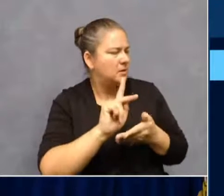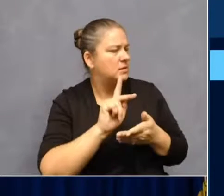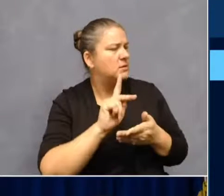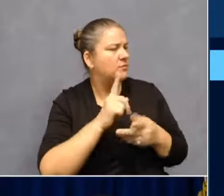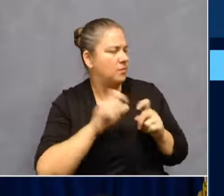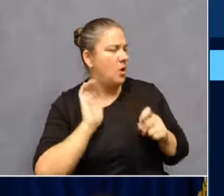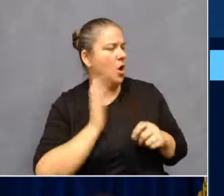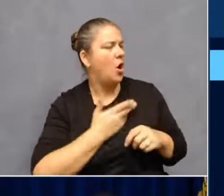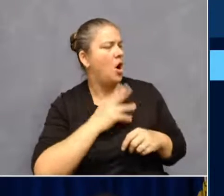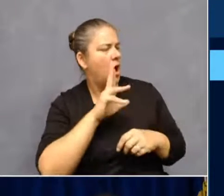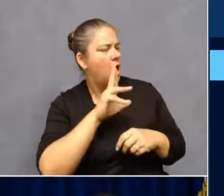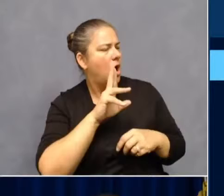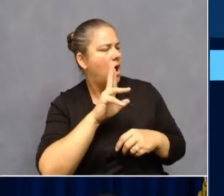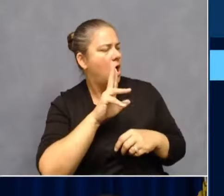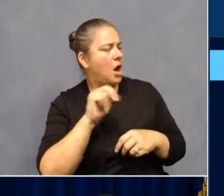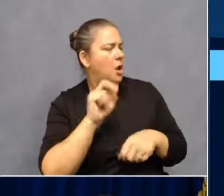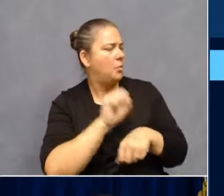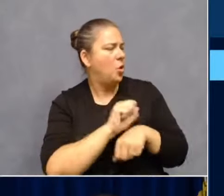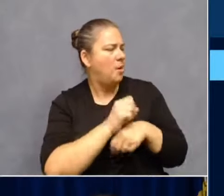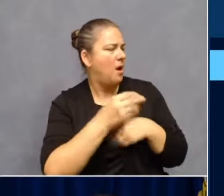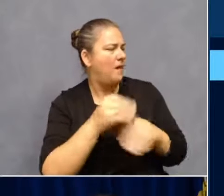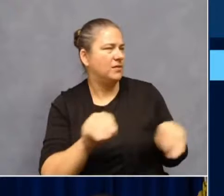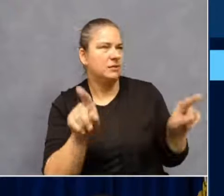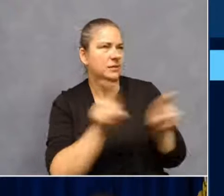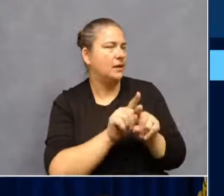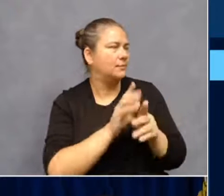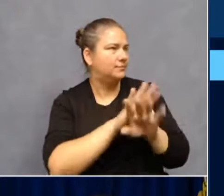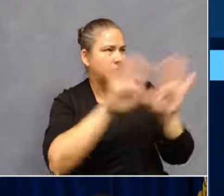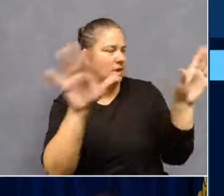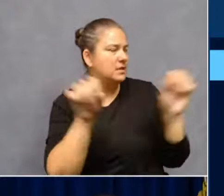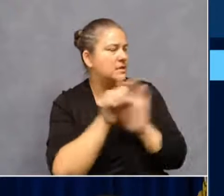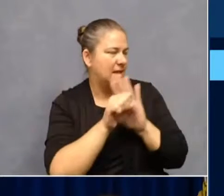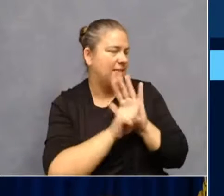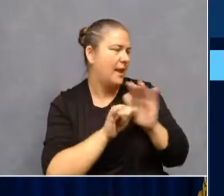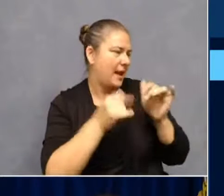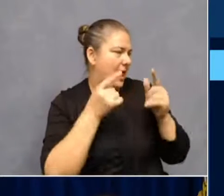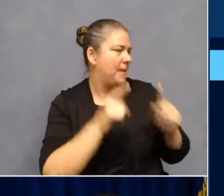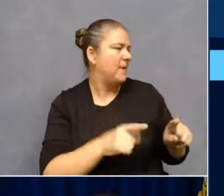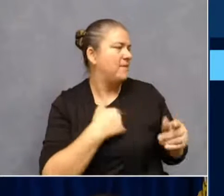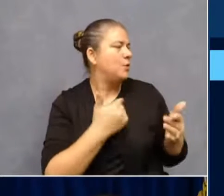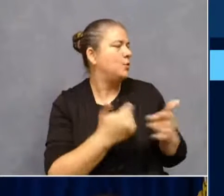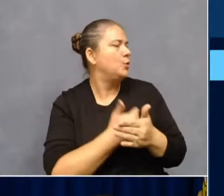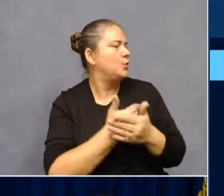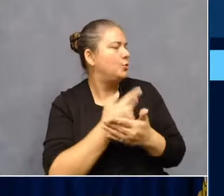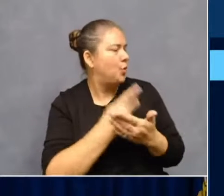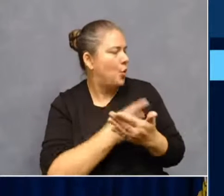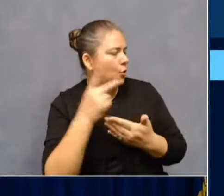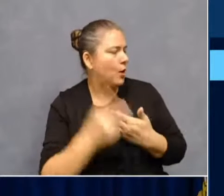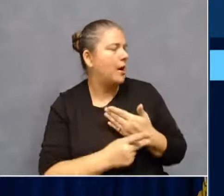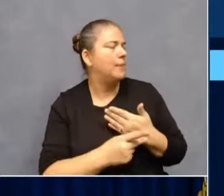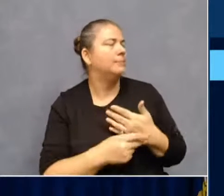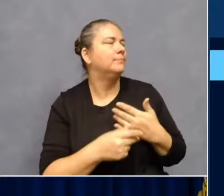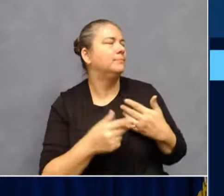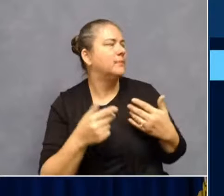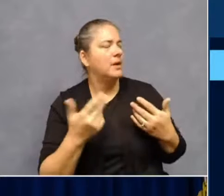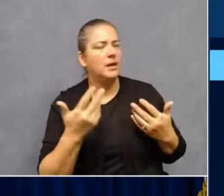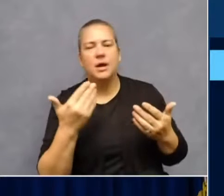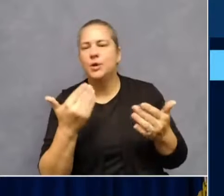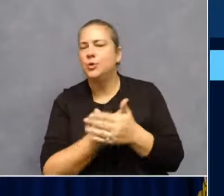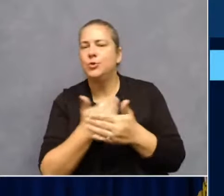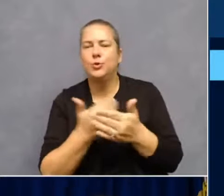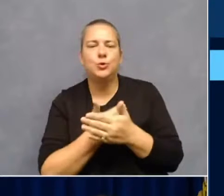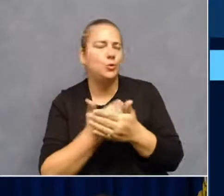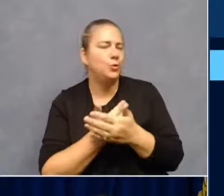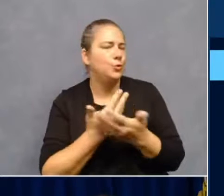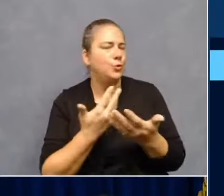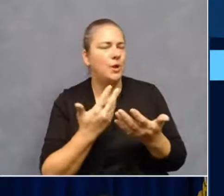office, just like in every other state. It's what happens when we have new programs and new eligibility.